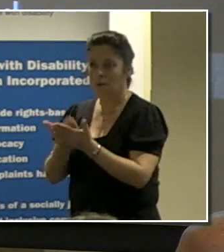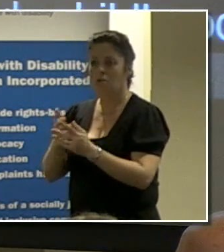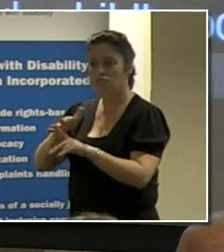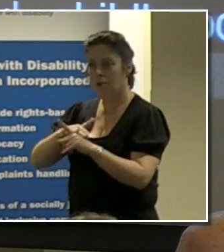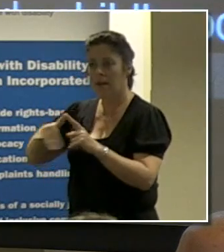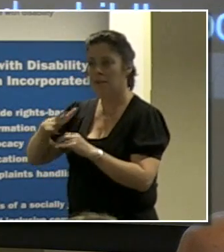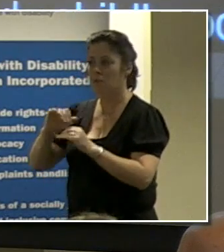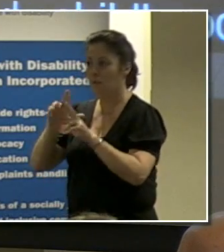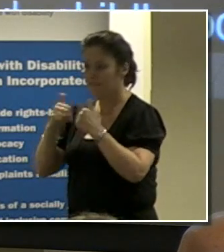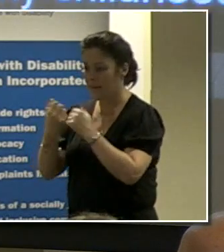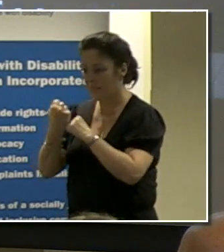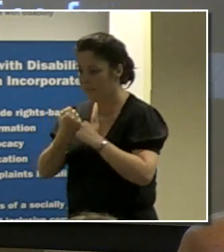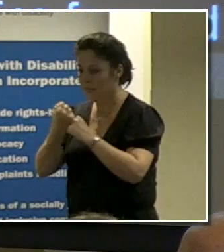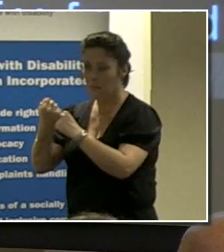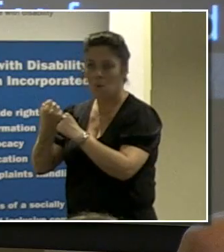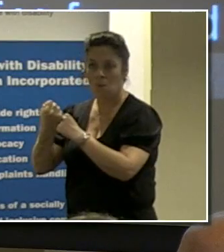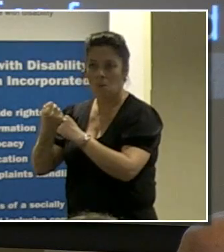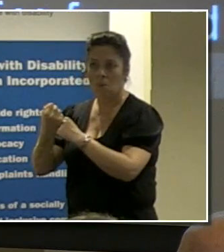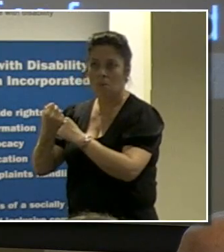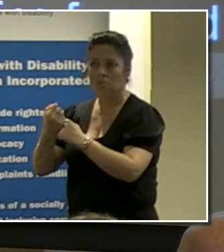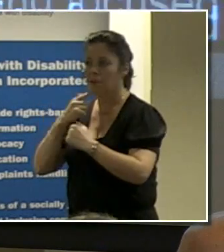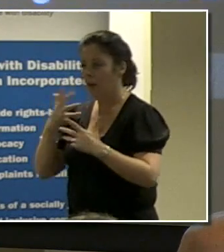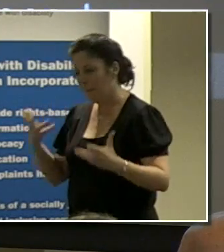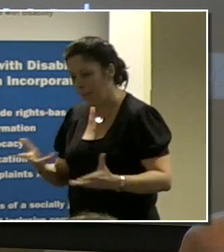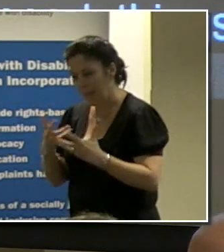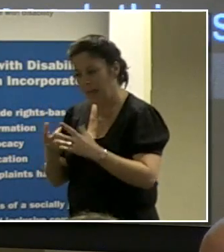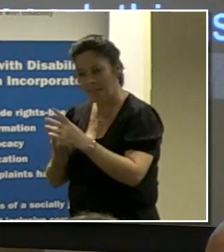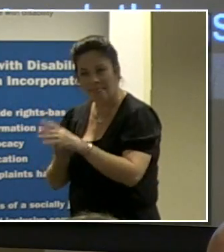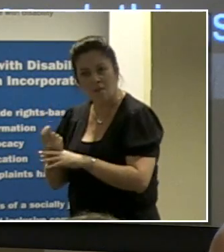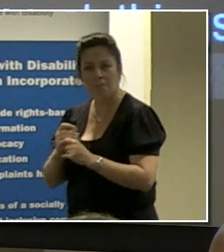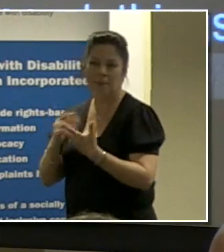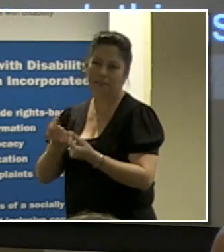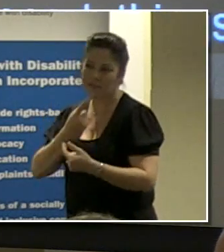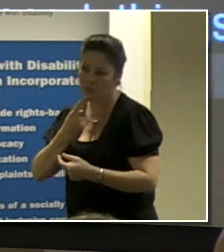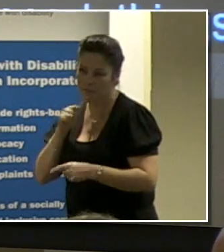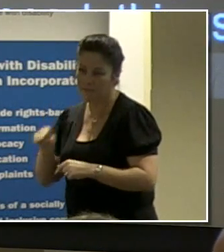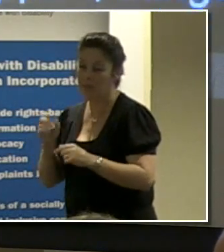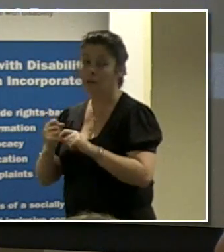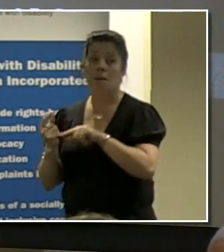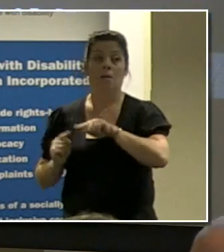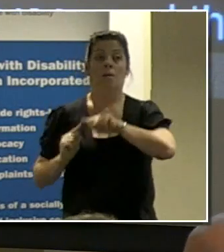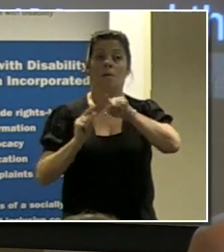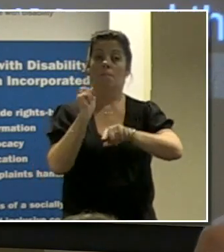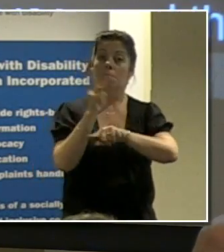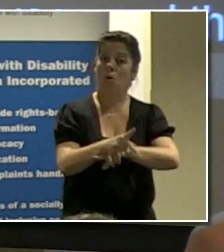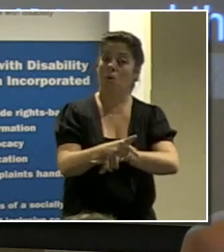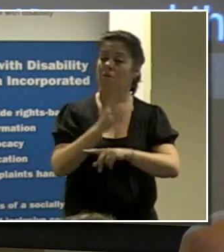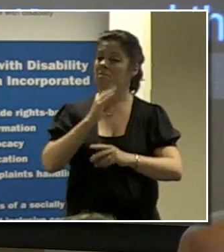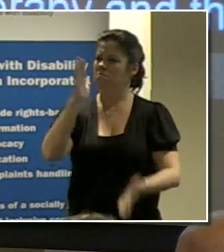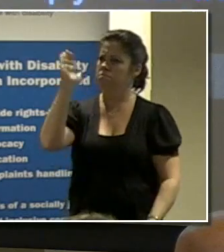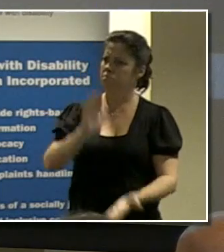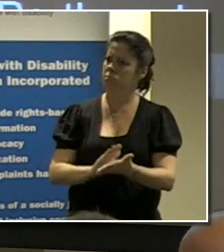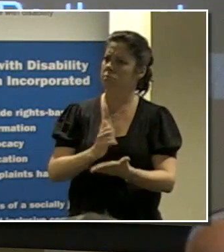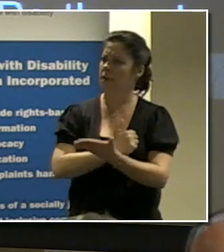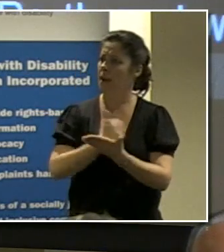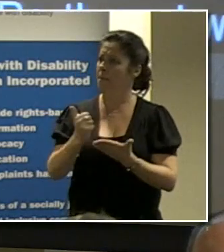around family support, things like play therapy and the like. I go over to Perth and we actually have a much lower